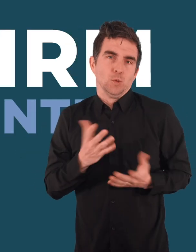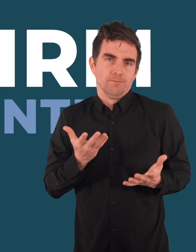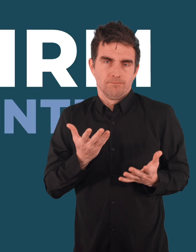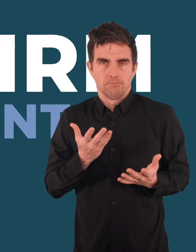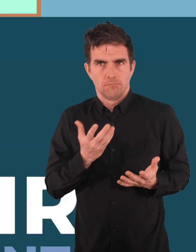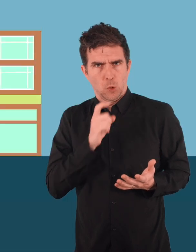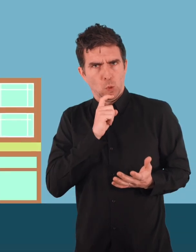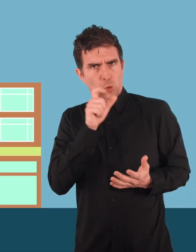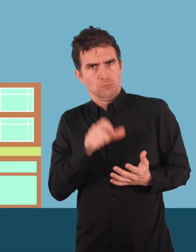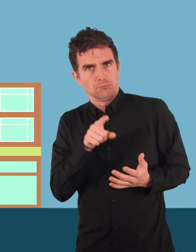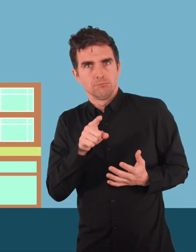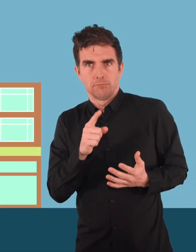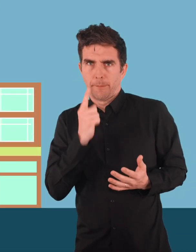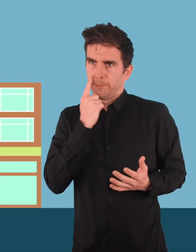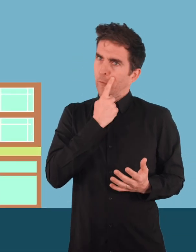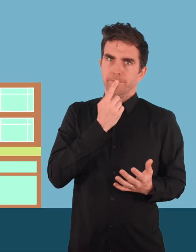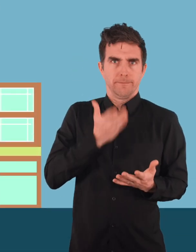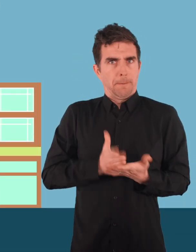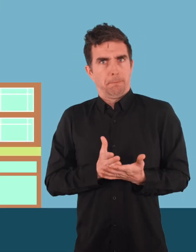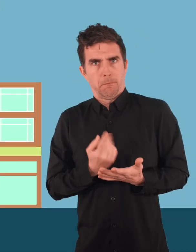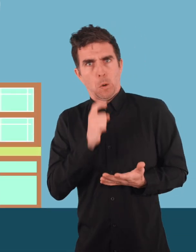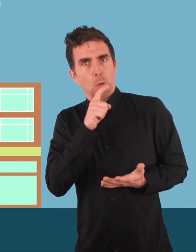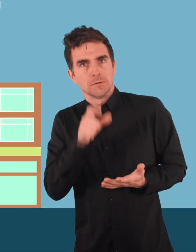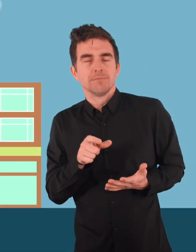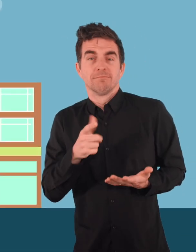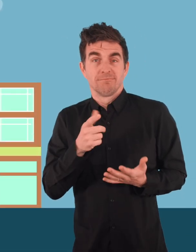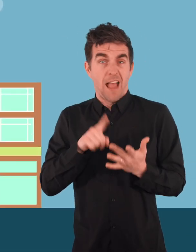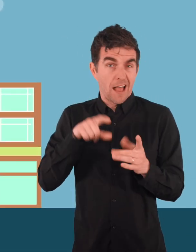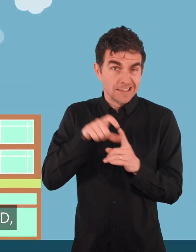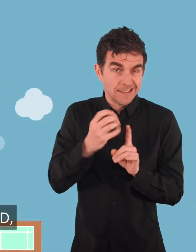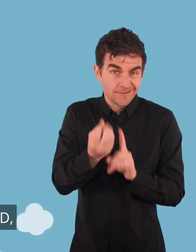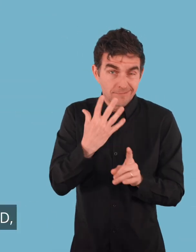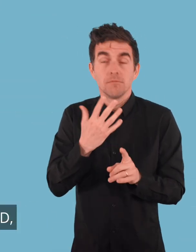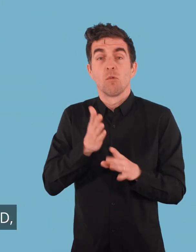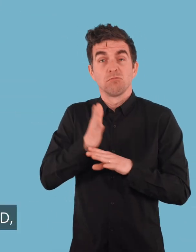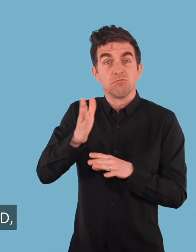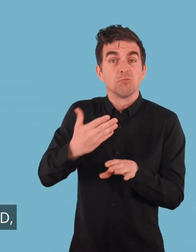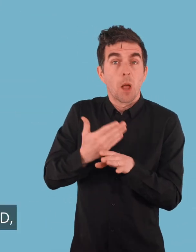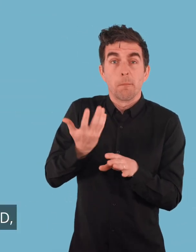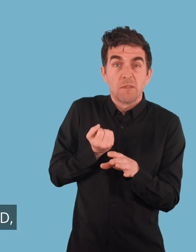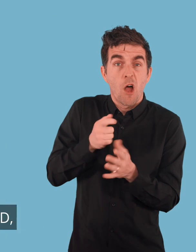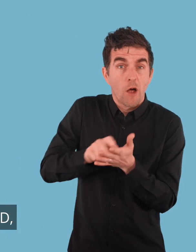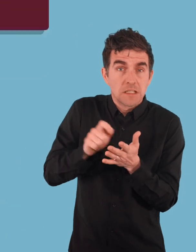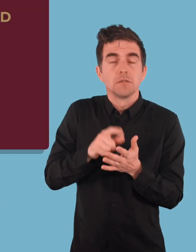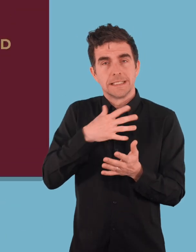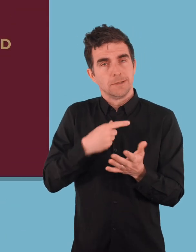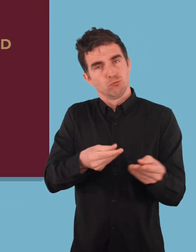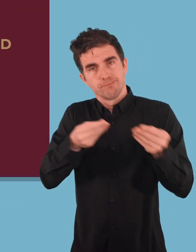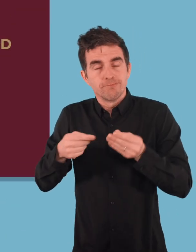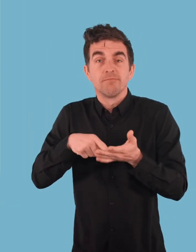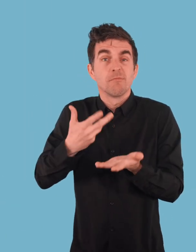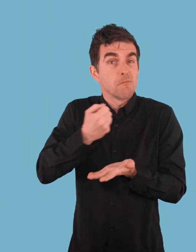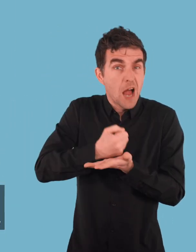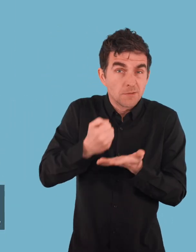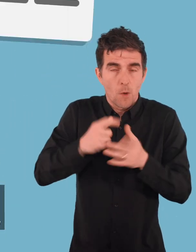this online or by calling into your local Jobs and Benefits office. You will need to provide one photo ID, such as your